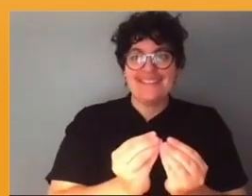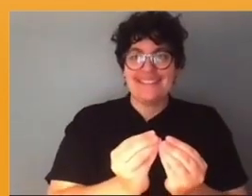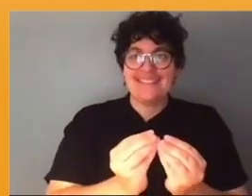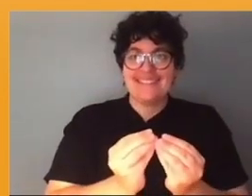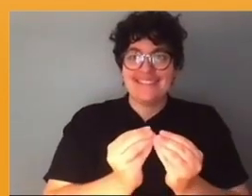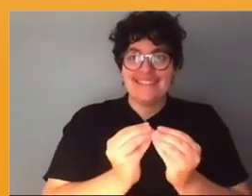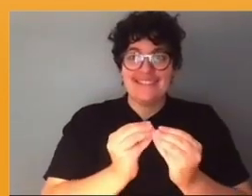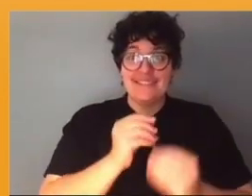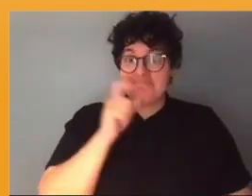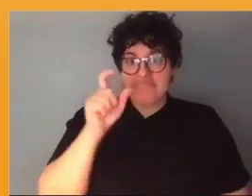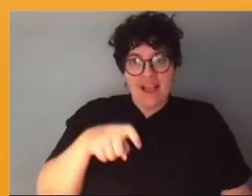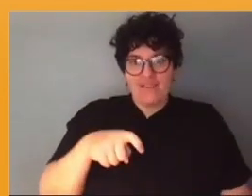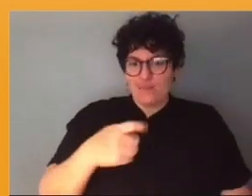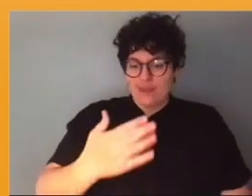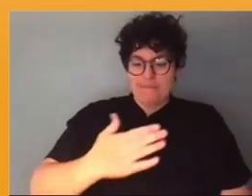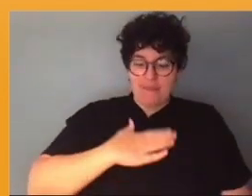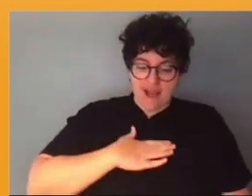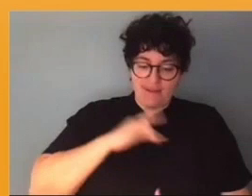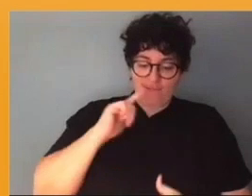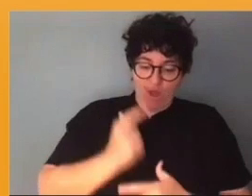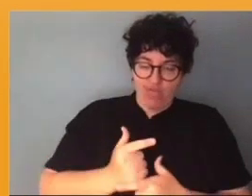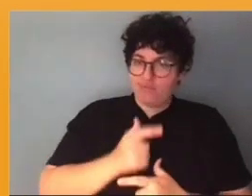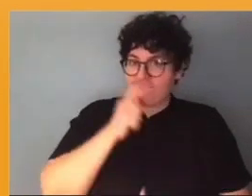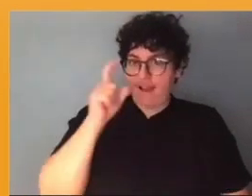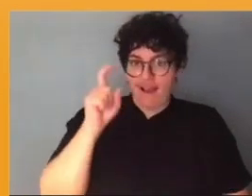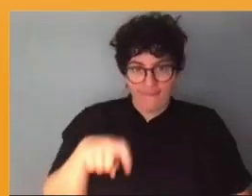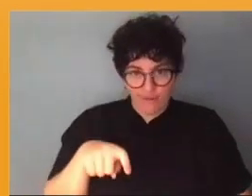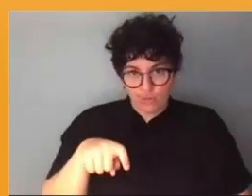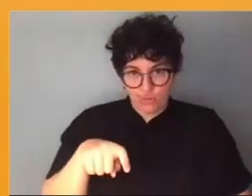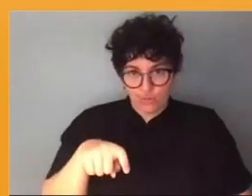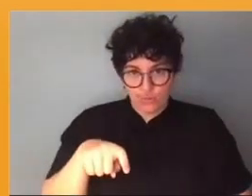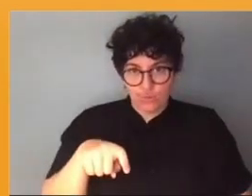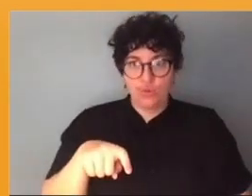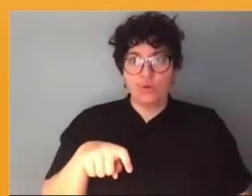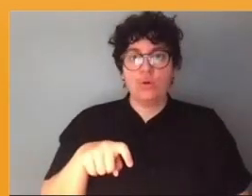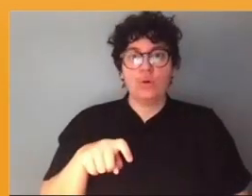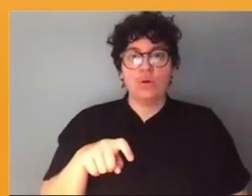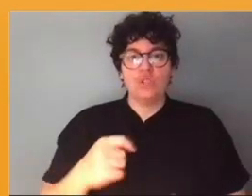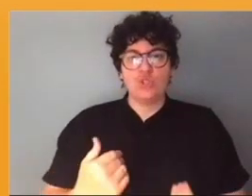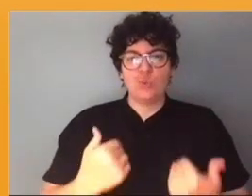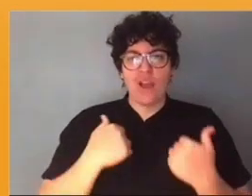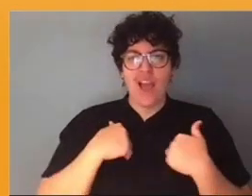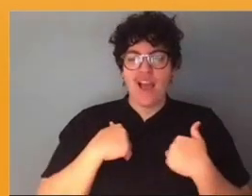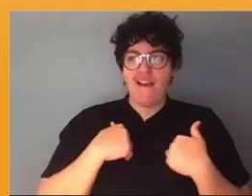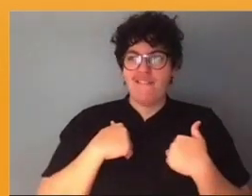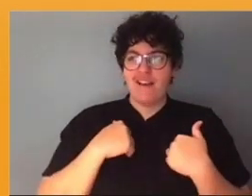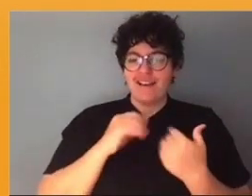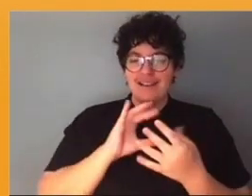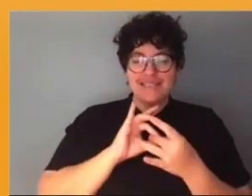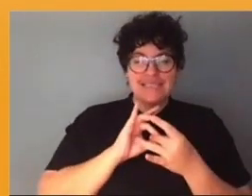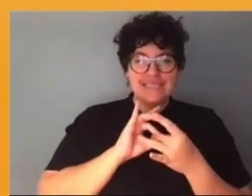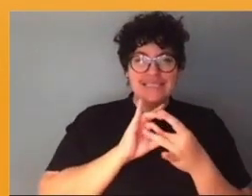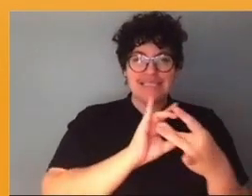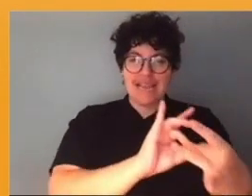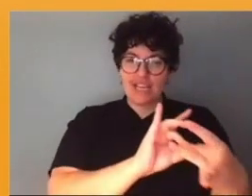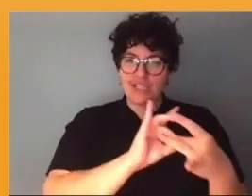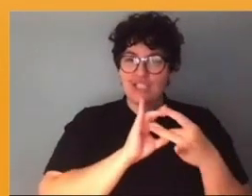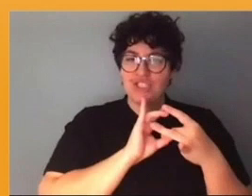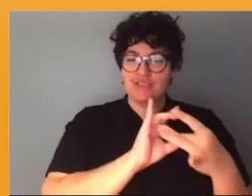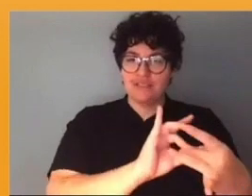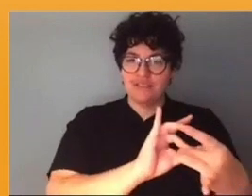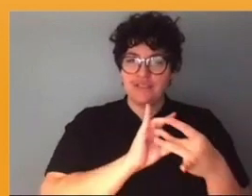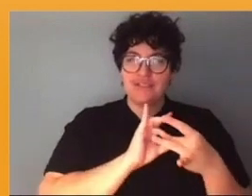have to be my brother, you know, it just to have a connection with somebody who you're working